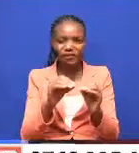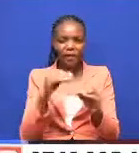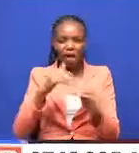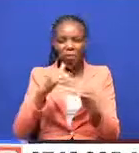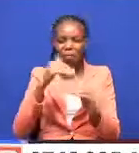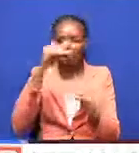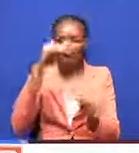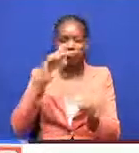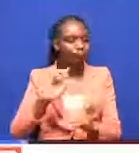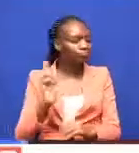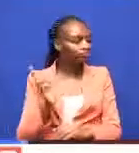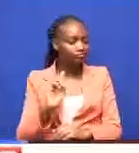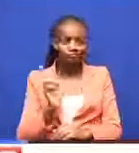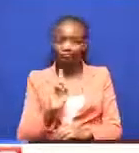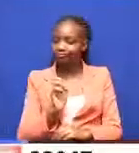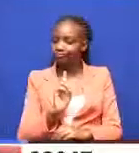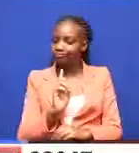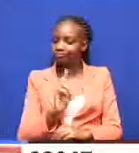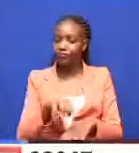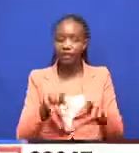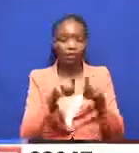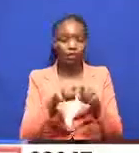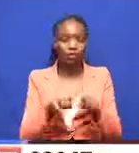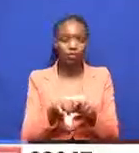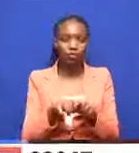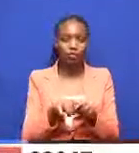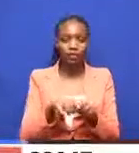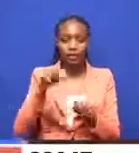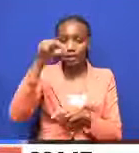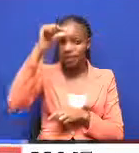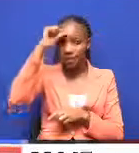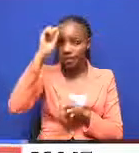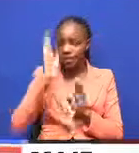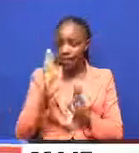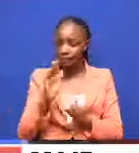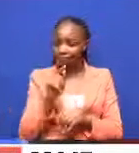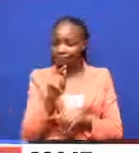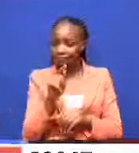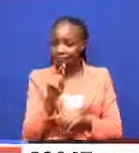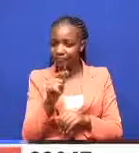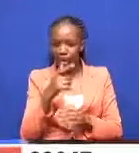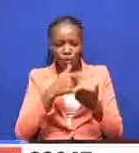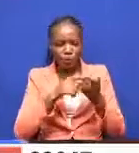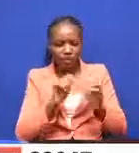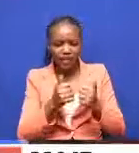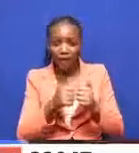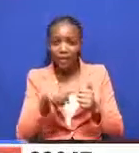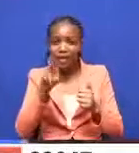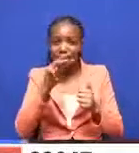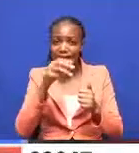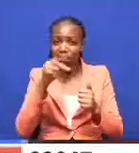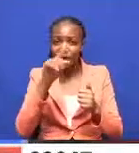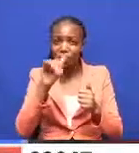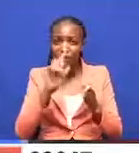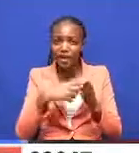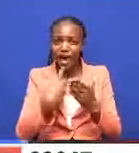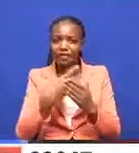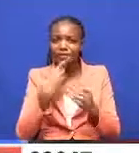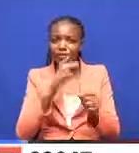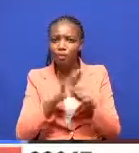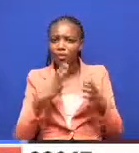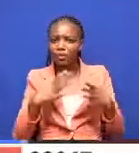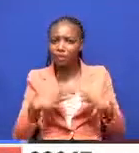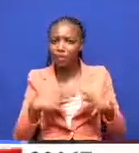what is in the basket. So, Governor, what is happening in Makueni, where you convene people